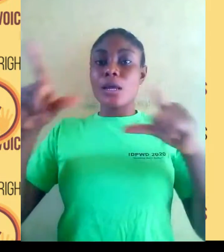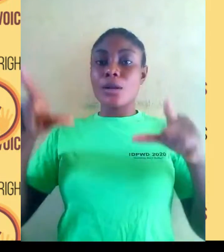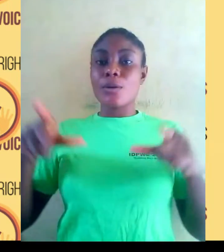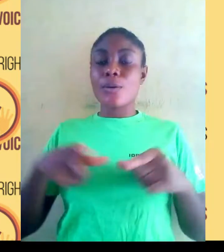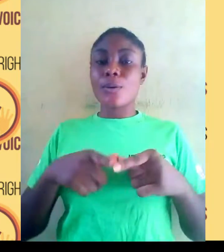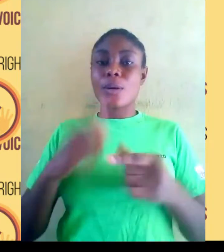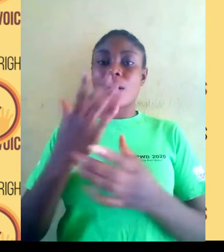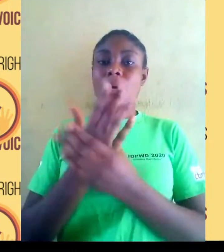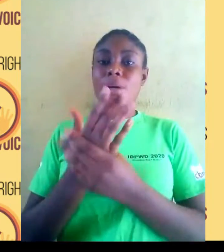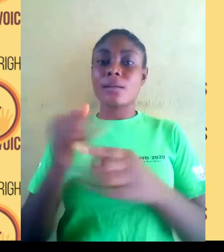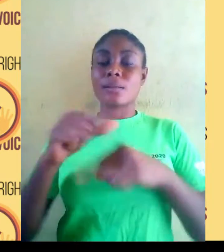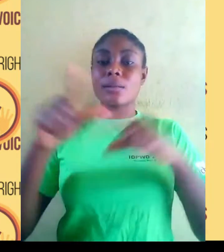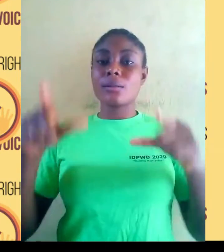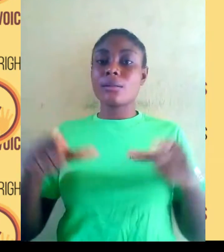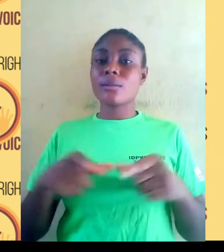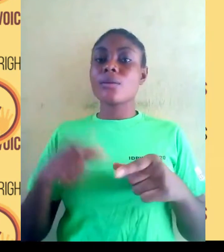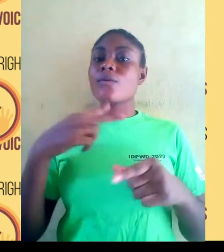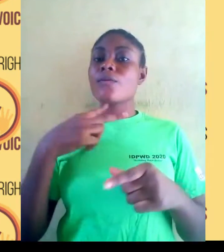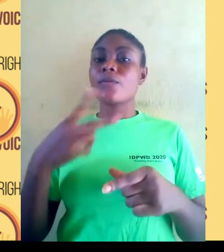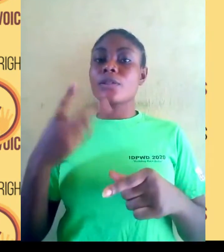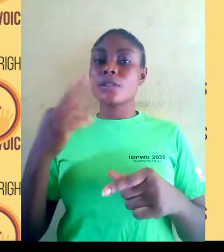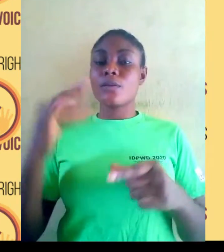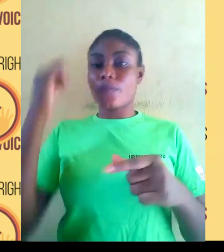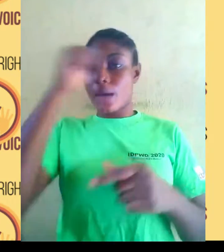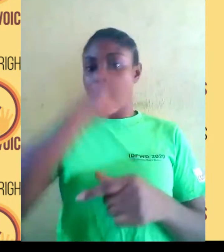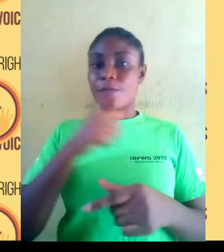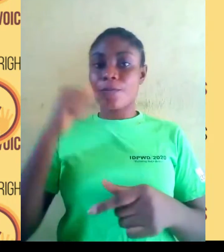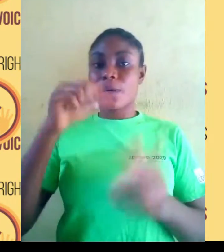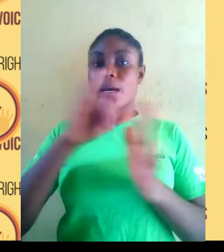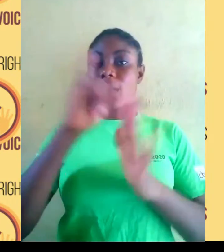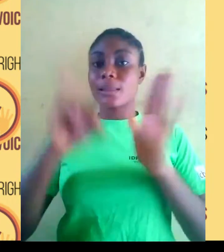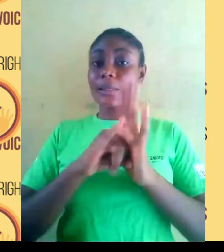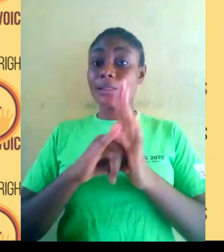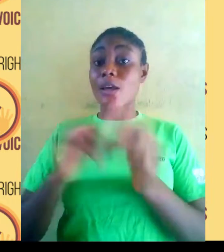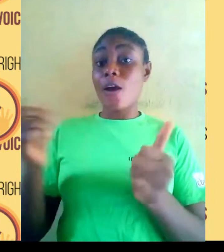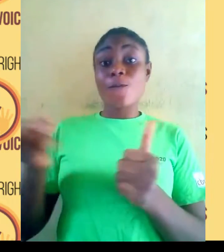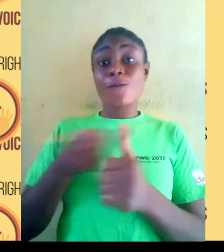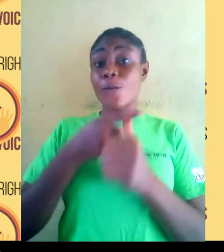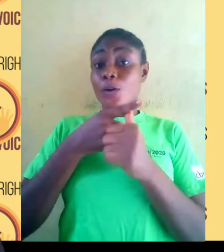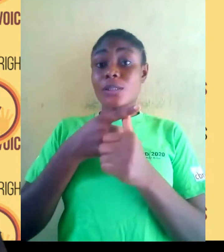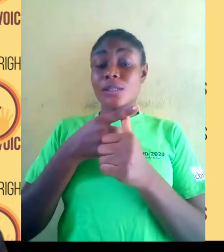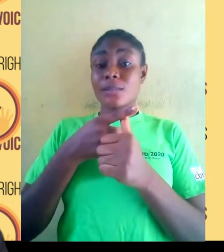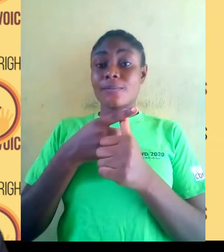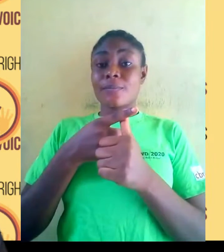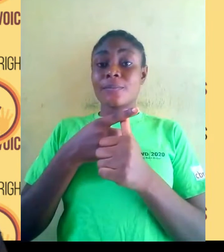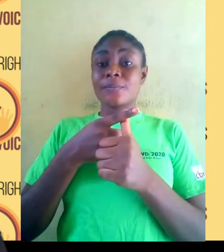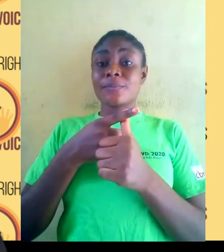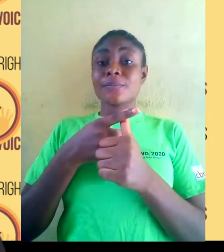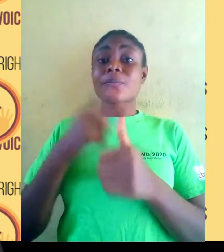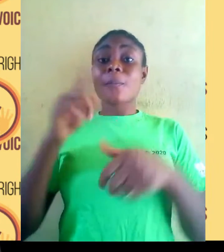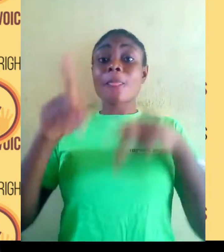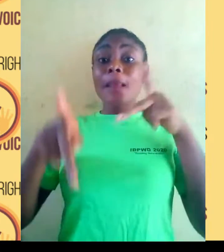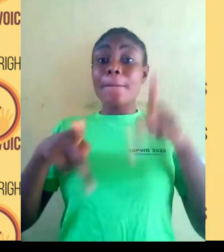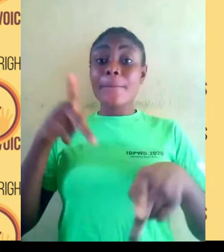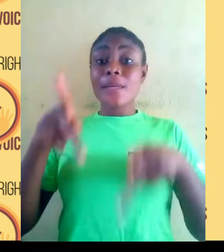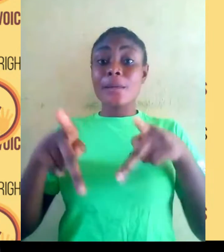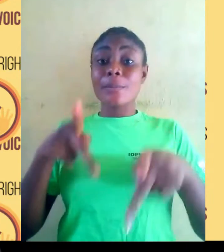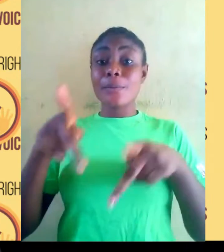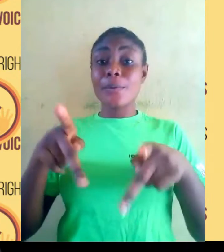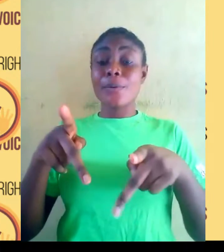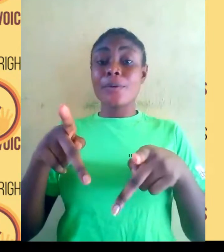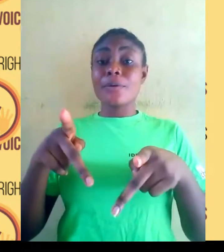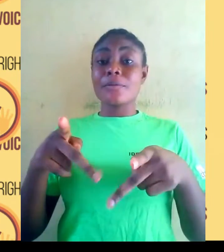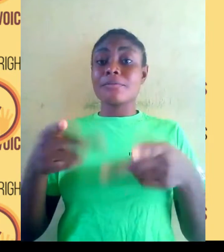the Indigenous Hands and Voices of African Identity, the first of its kind.